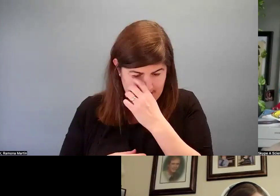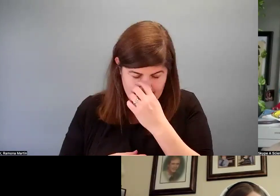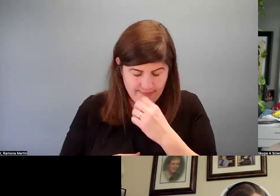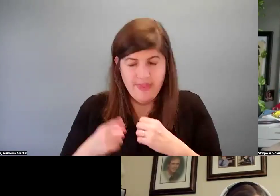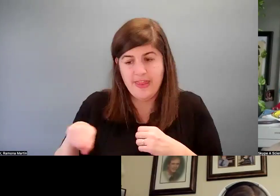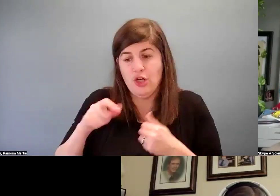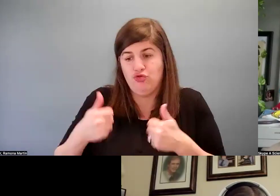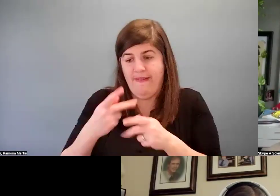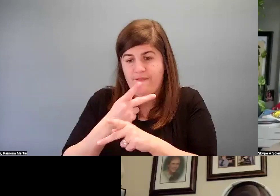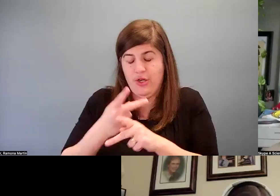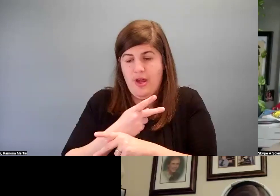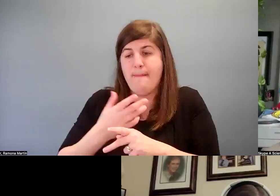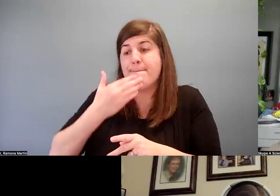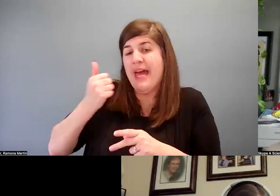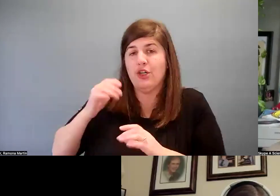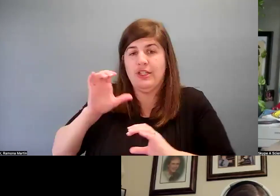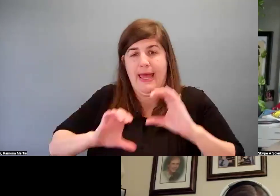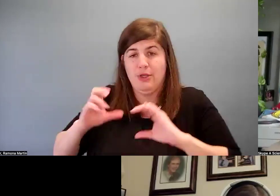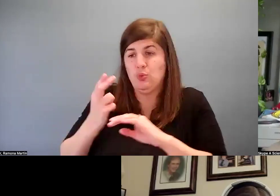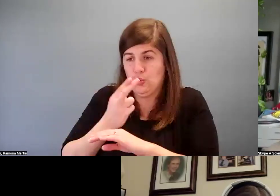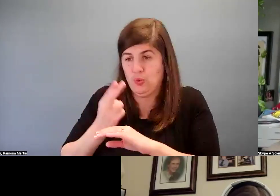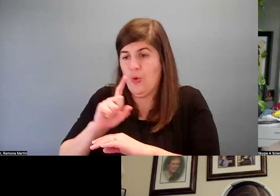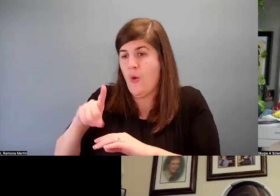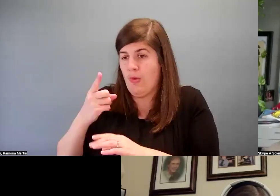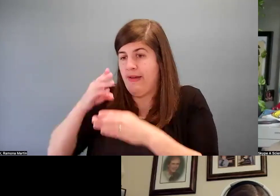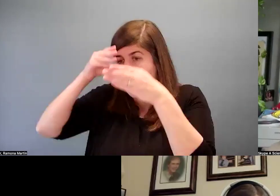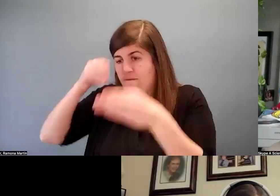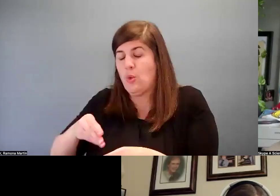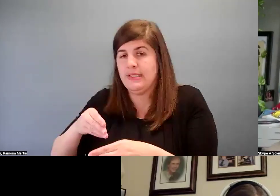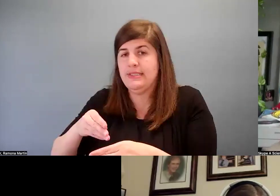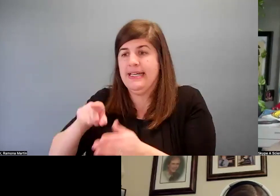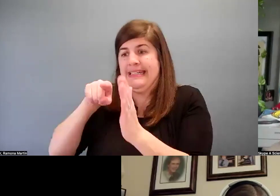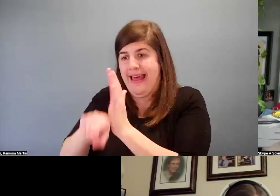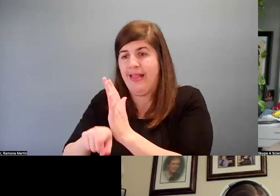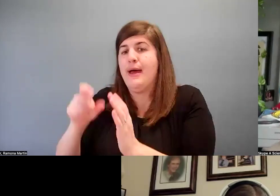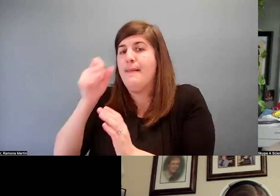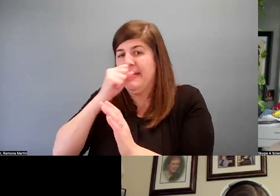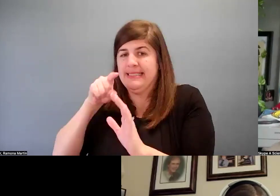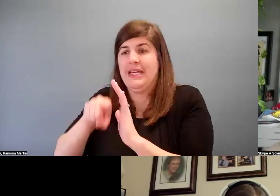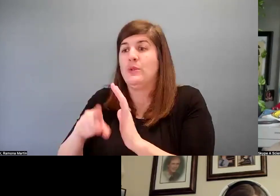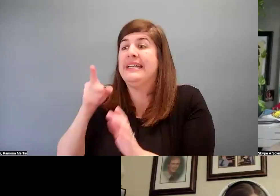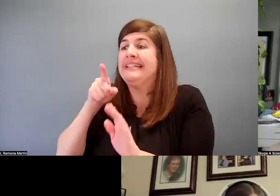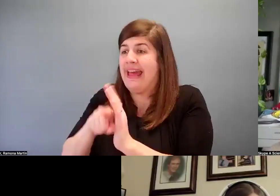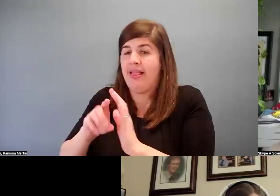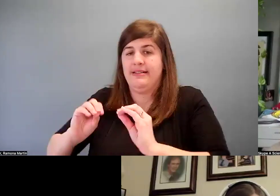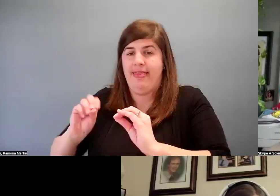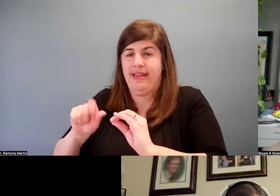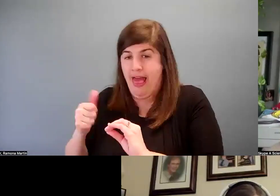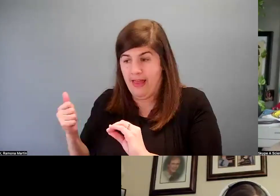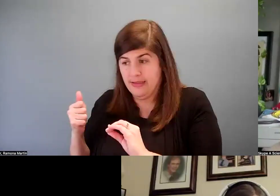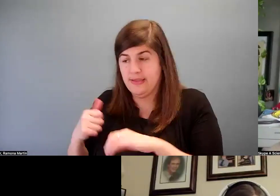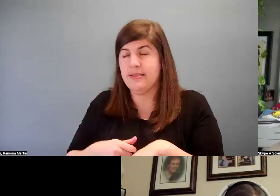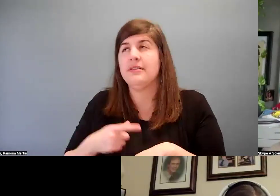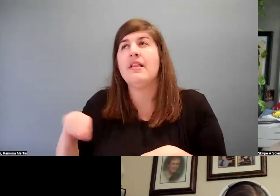They're trying to find better chemicals to use that just target mosquitoes, Mhm. and just kill them and nothing else. And they're